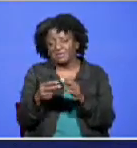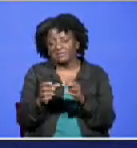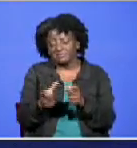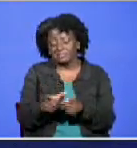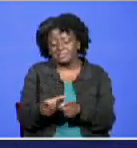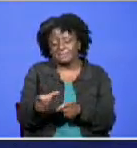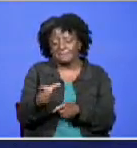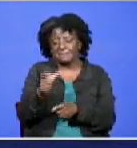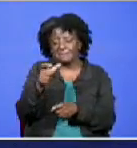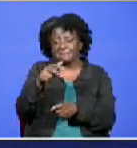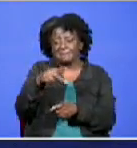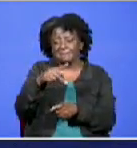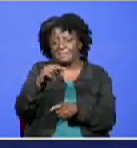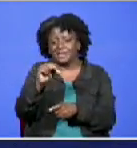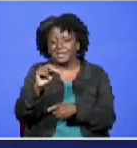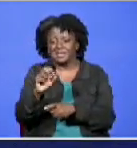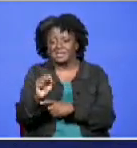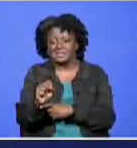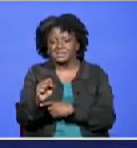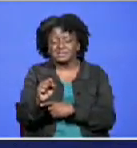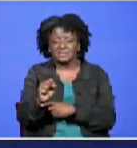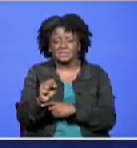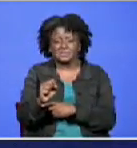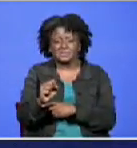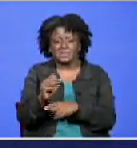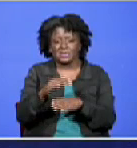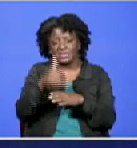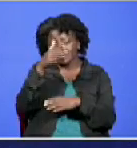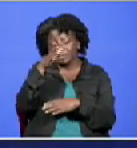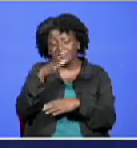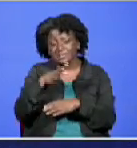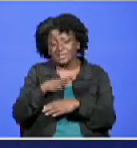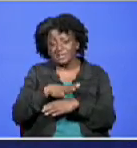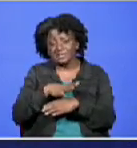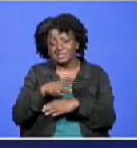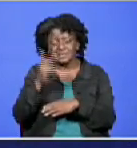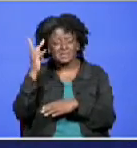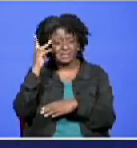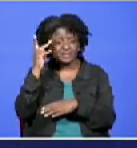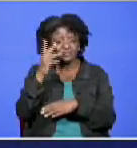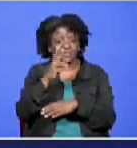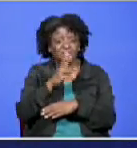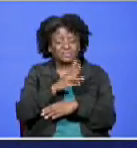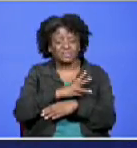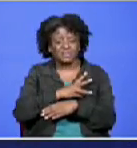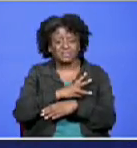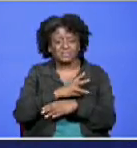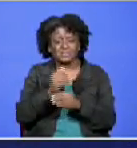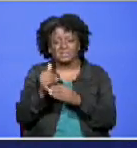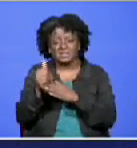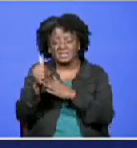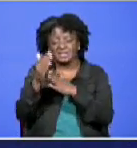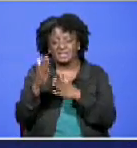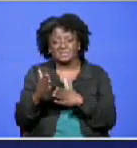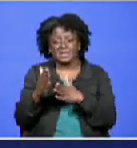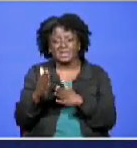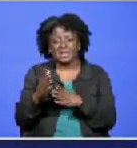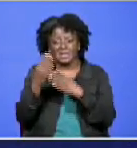99th, 2,636 pins. On the men's side, Kevin Williams leading the Bahamian contingent. He was in 95th,